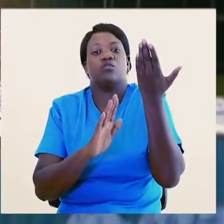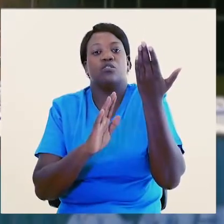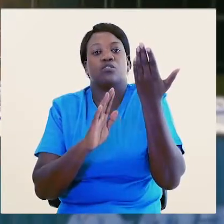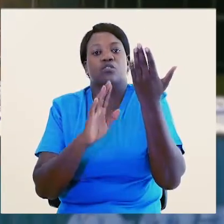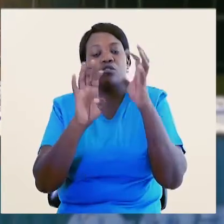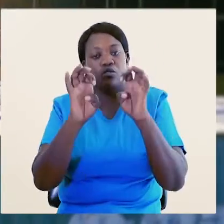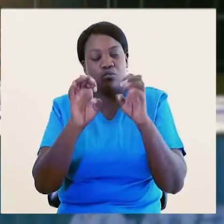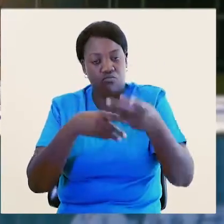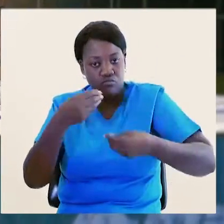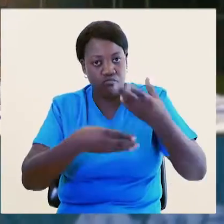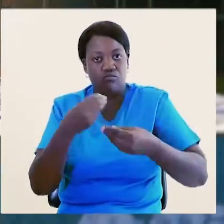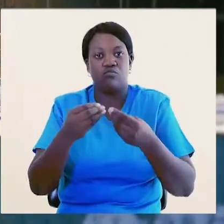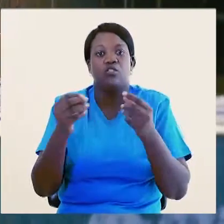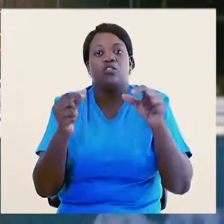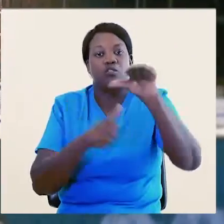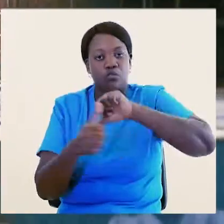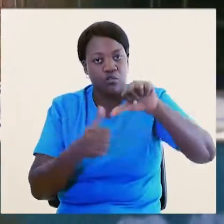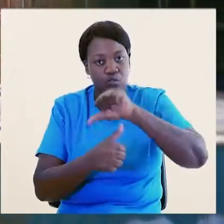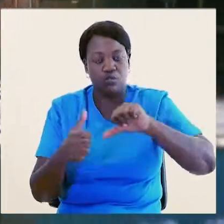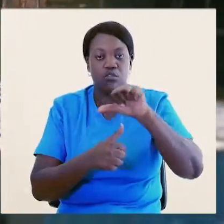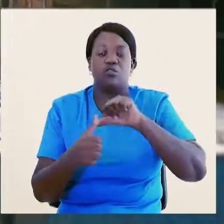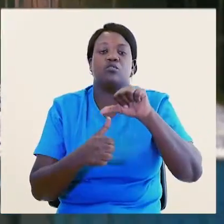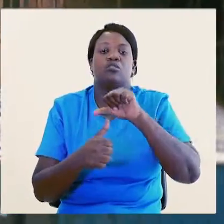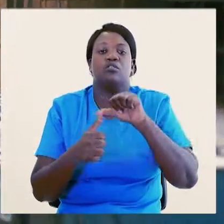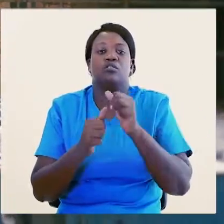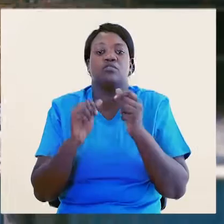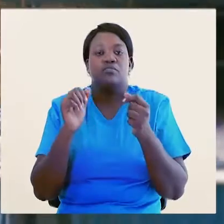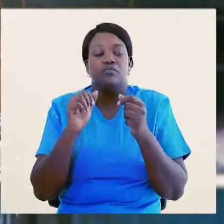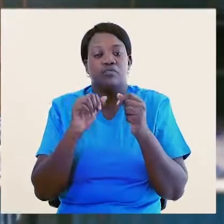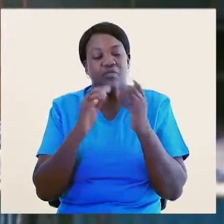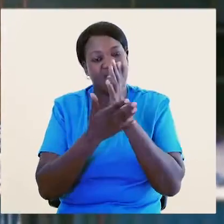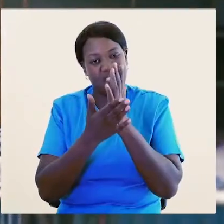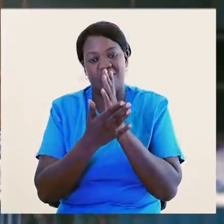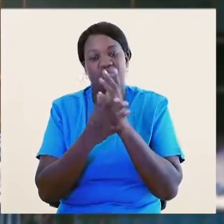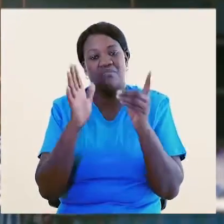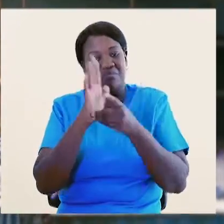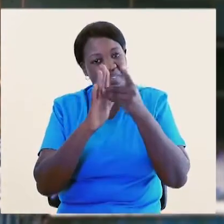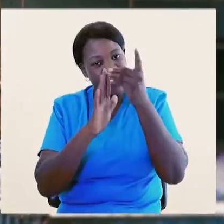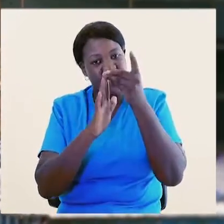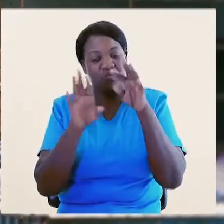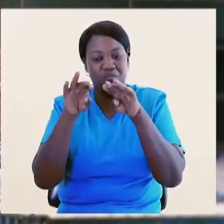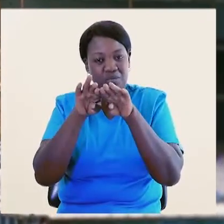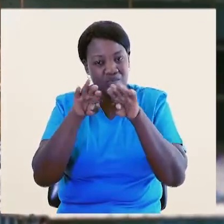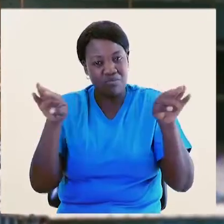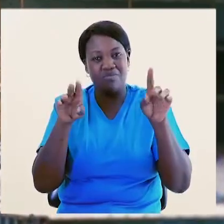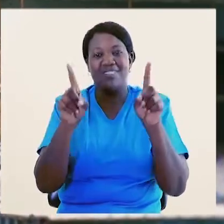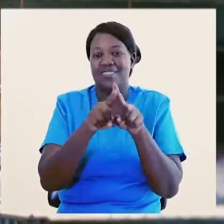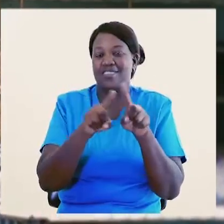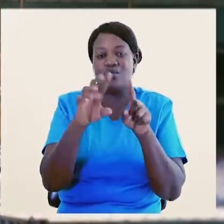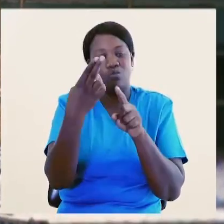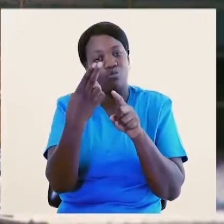conditions. Sometimes development does not always happen in an equal way for all people in a country. In other